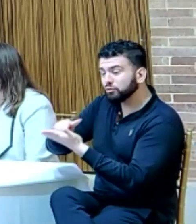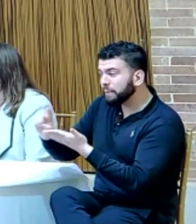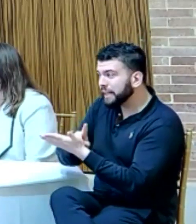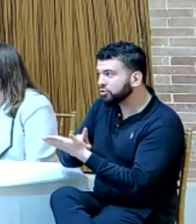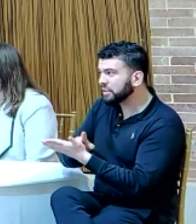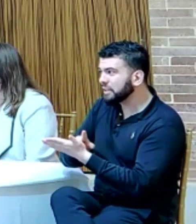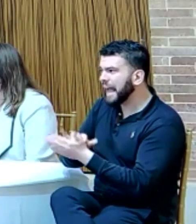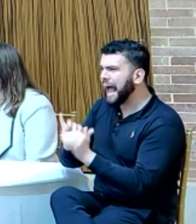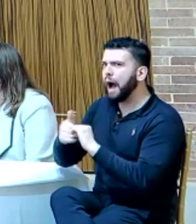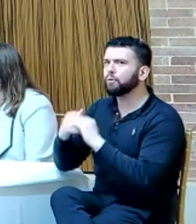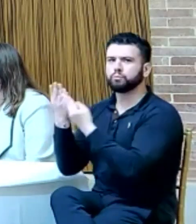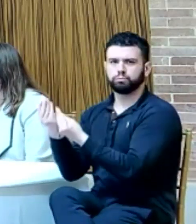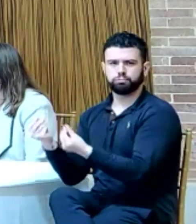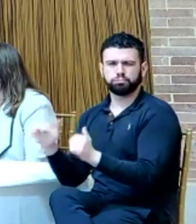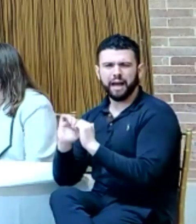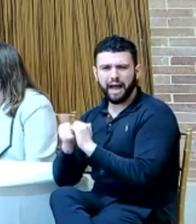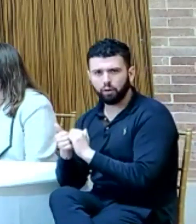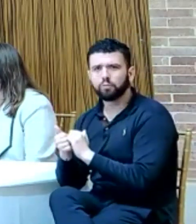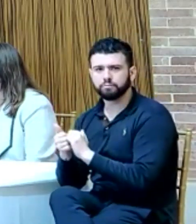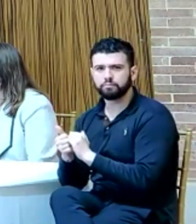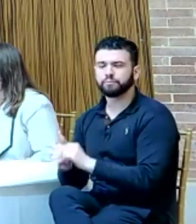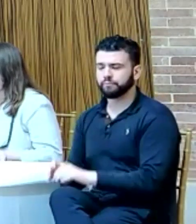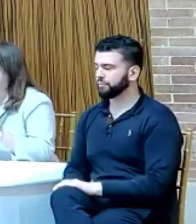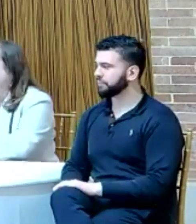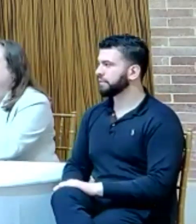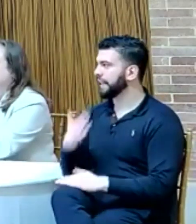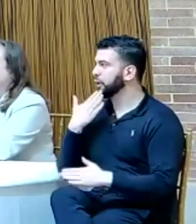situation as soon as possible thank